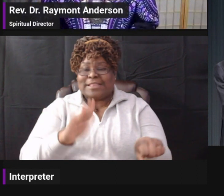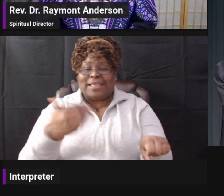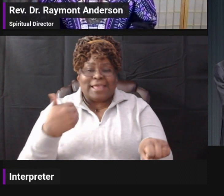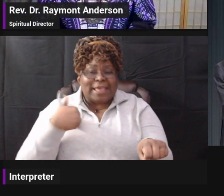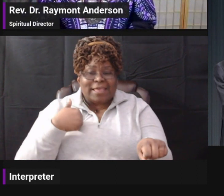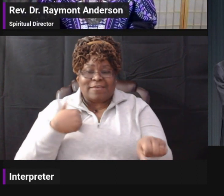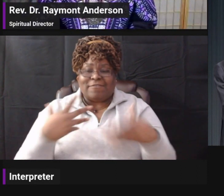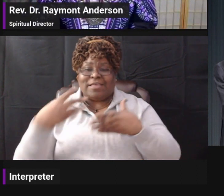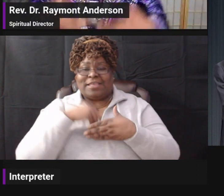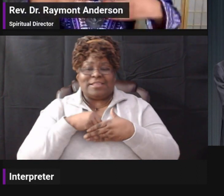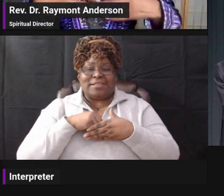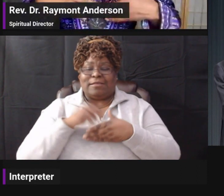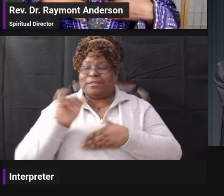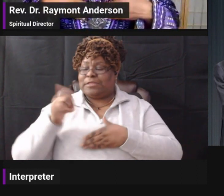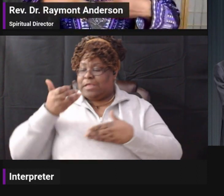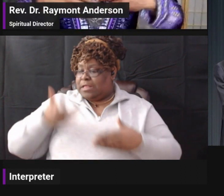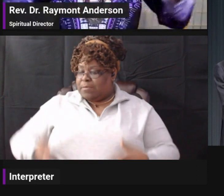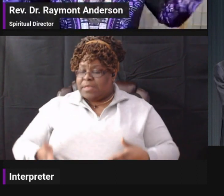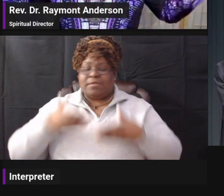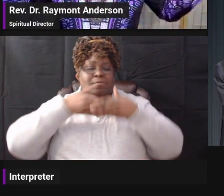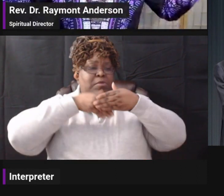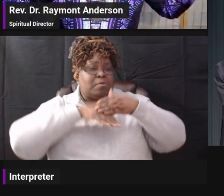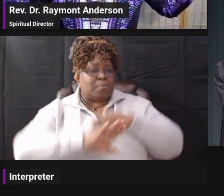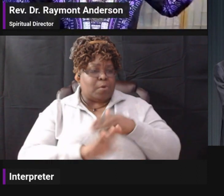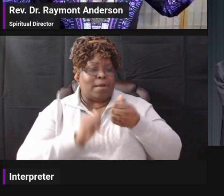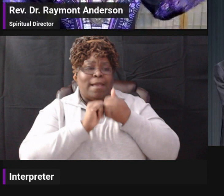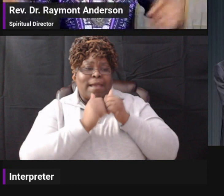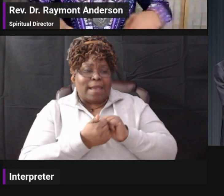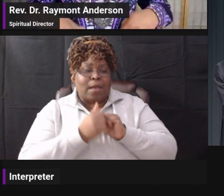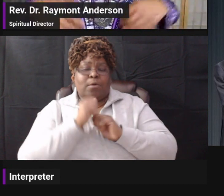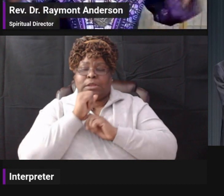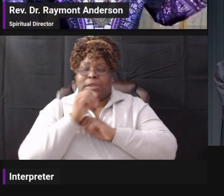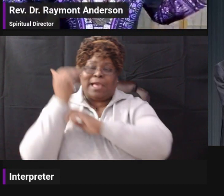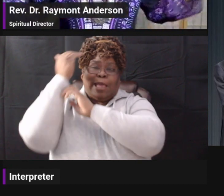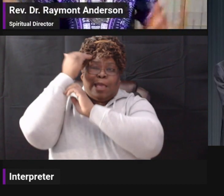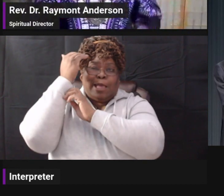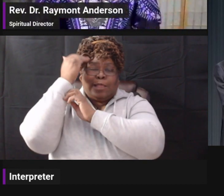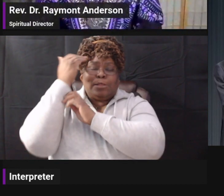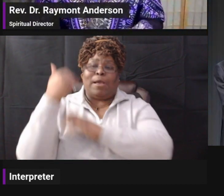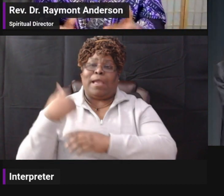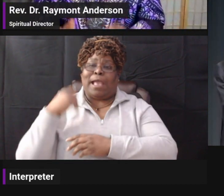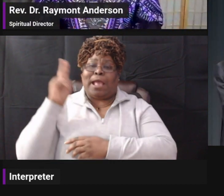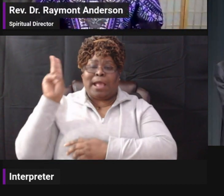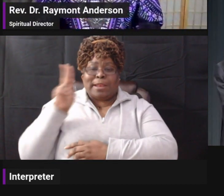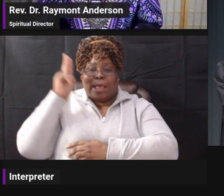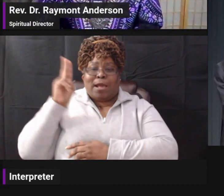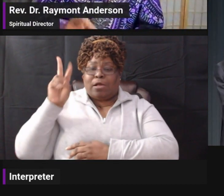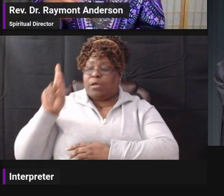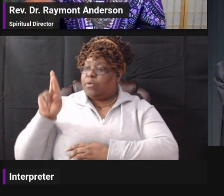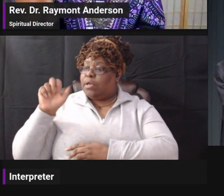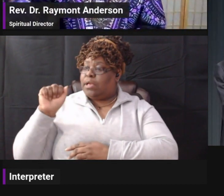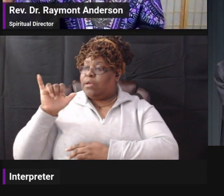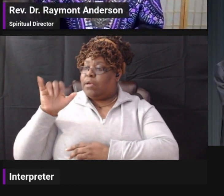there. It's like me being born and not even knowing